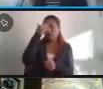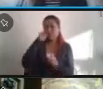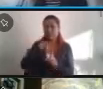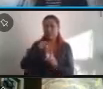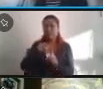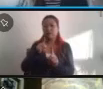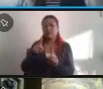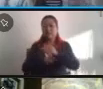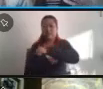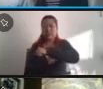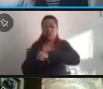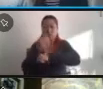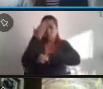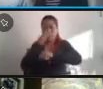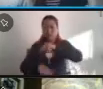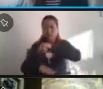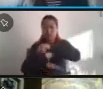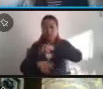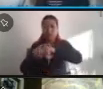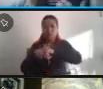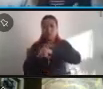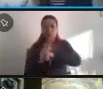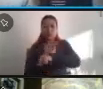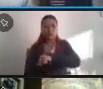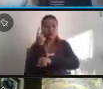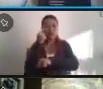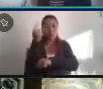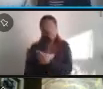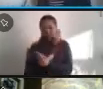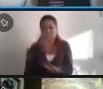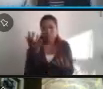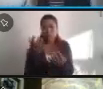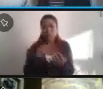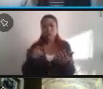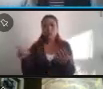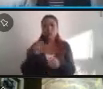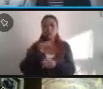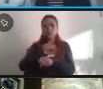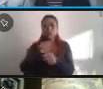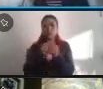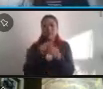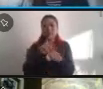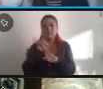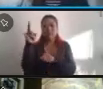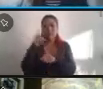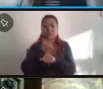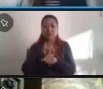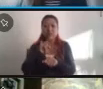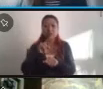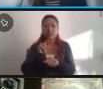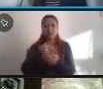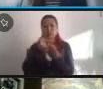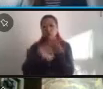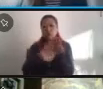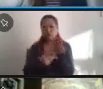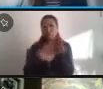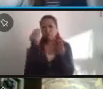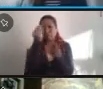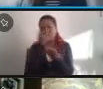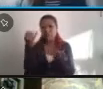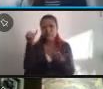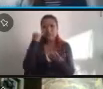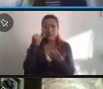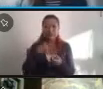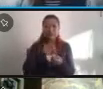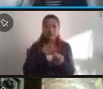that we have then to inform those that then work with the spaceflight programs on whether or not standards or requirements are being met.